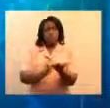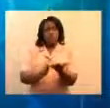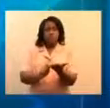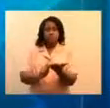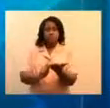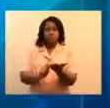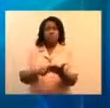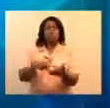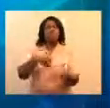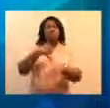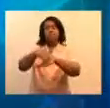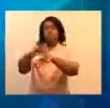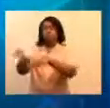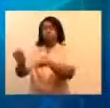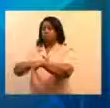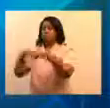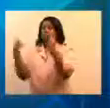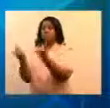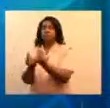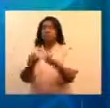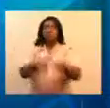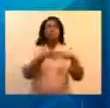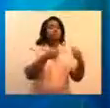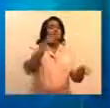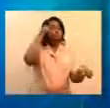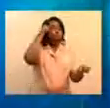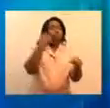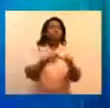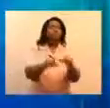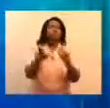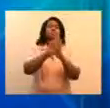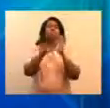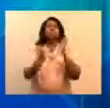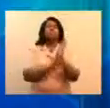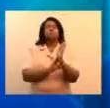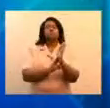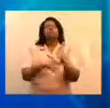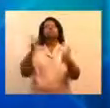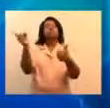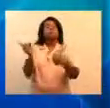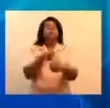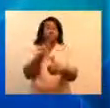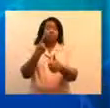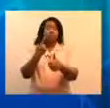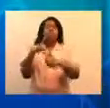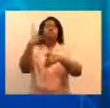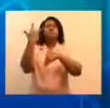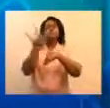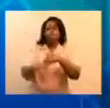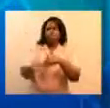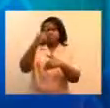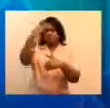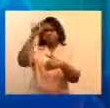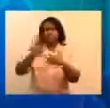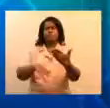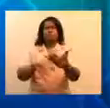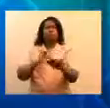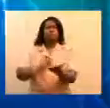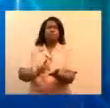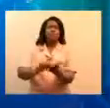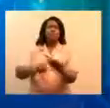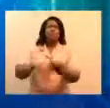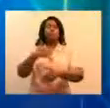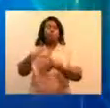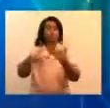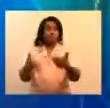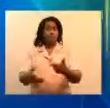You should remember the following guidelines. Be on time for your mediation session. Dress